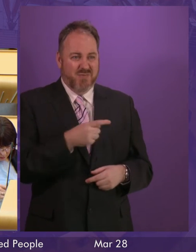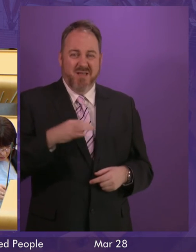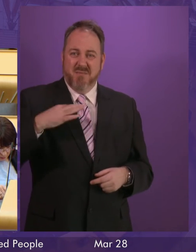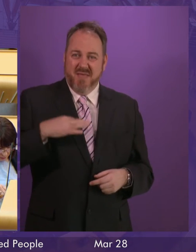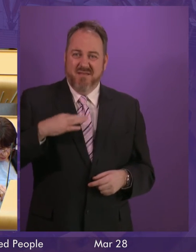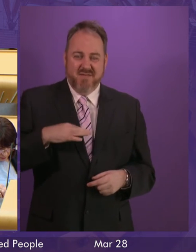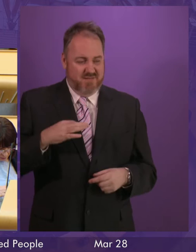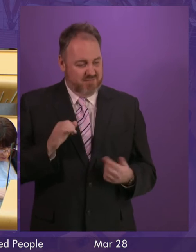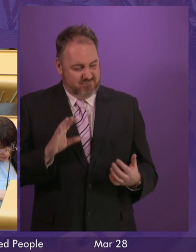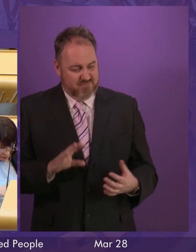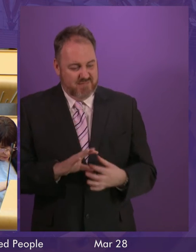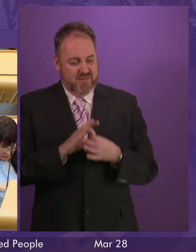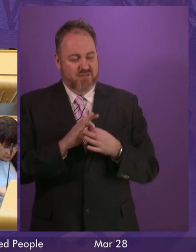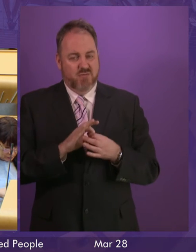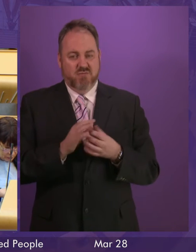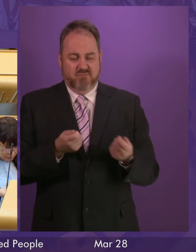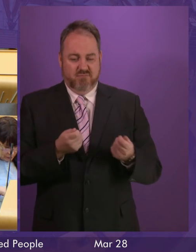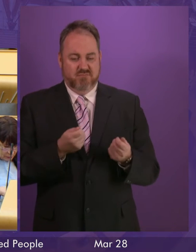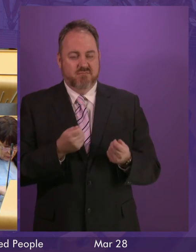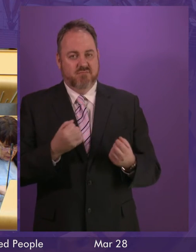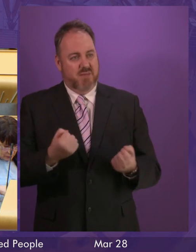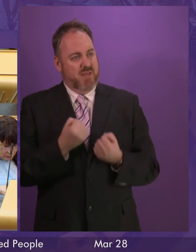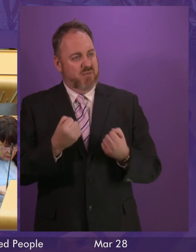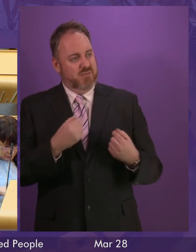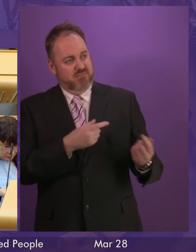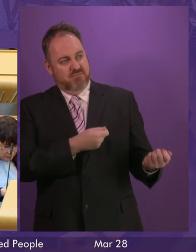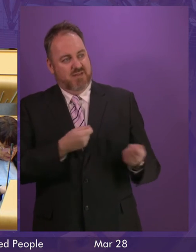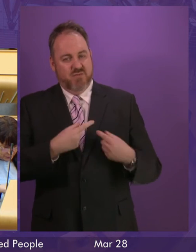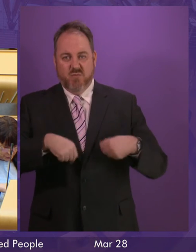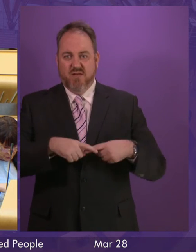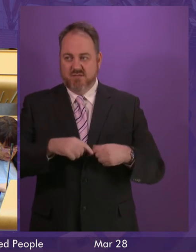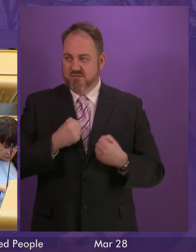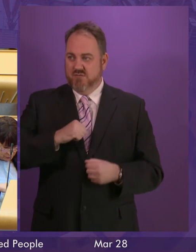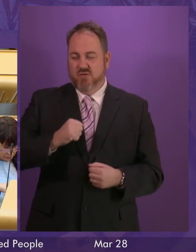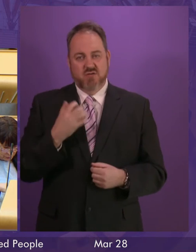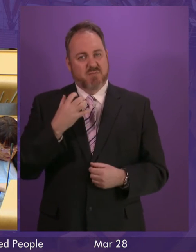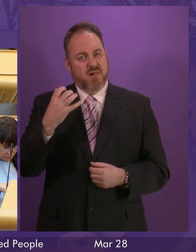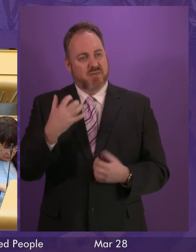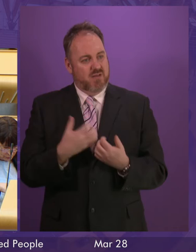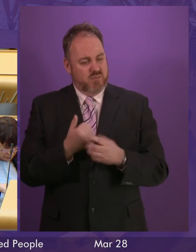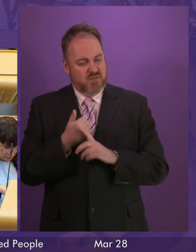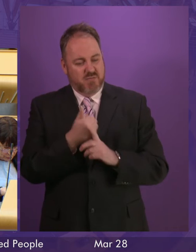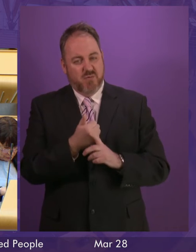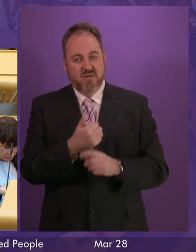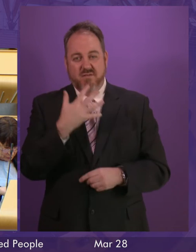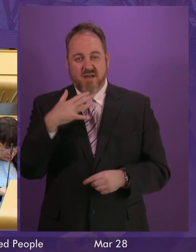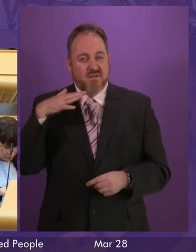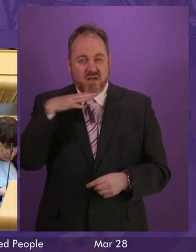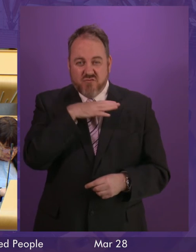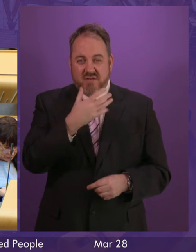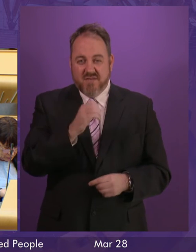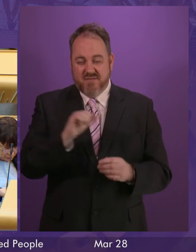parliament. And published three weeks ago, the consultation set out how it intends to support 550,000